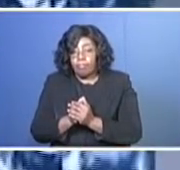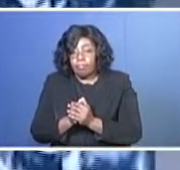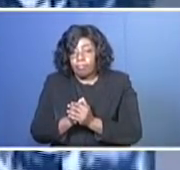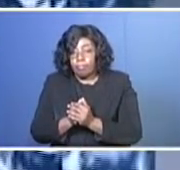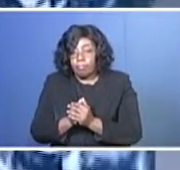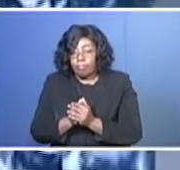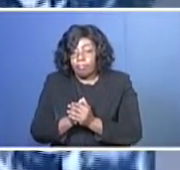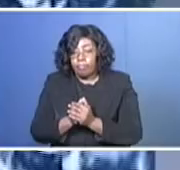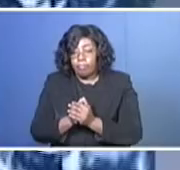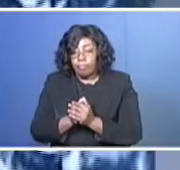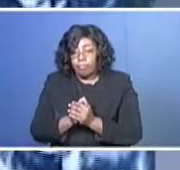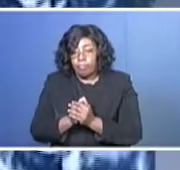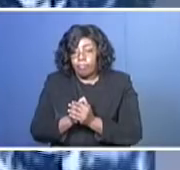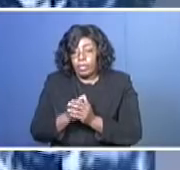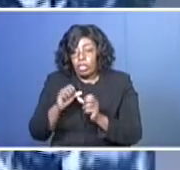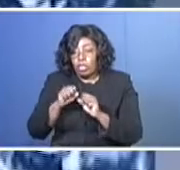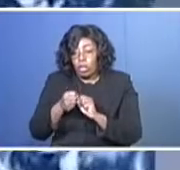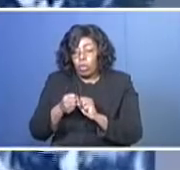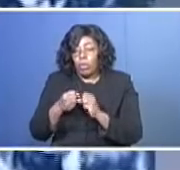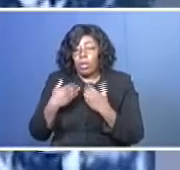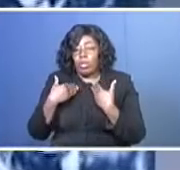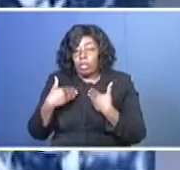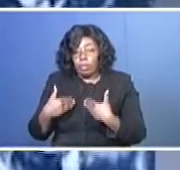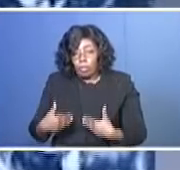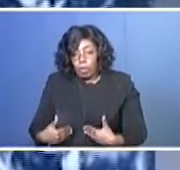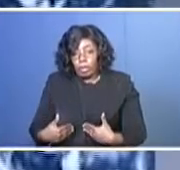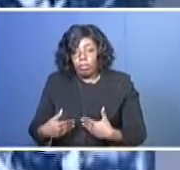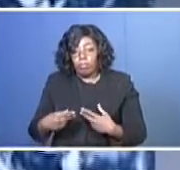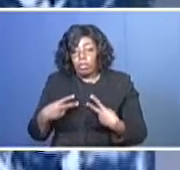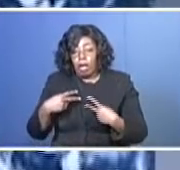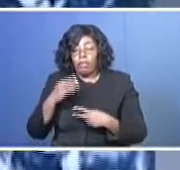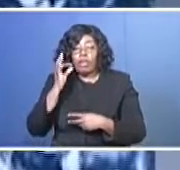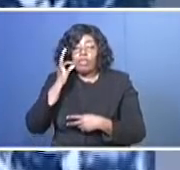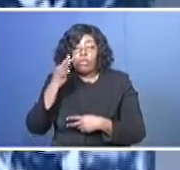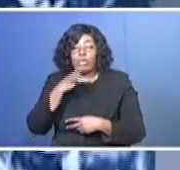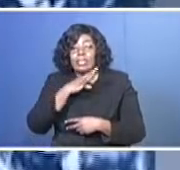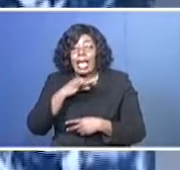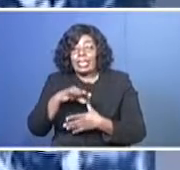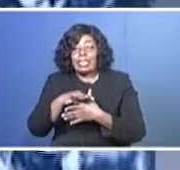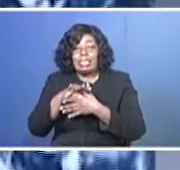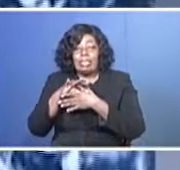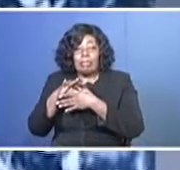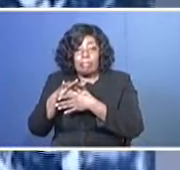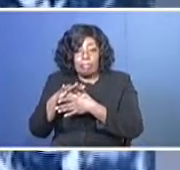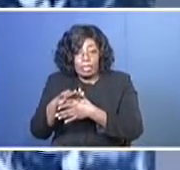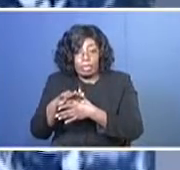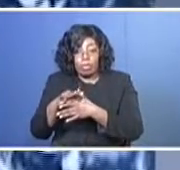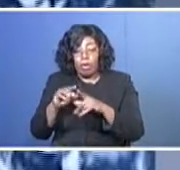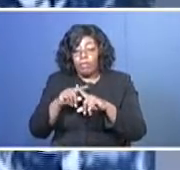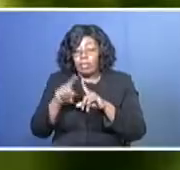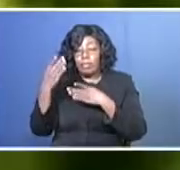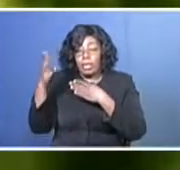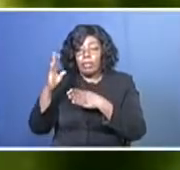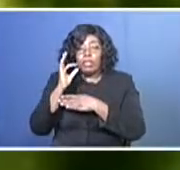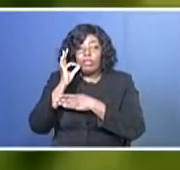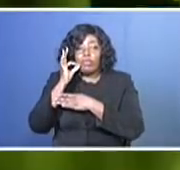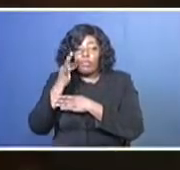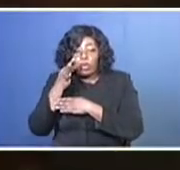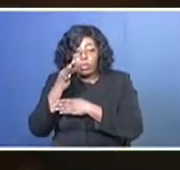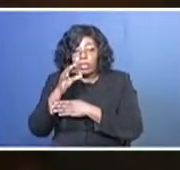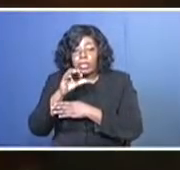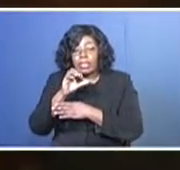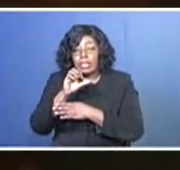consumerist like way. So the body is comprised of fruit and meat. So you would have different Bahamian fruits like